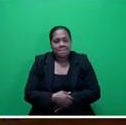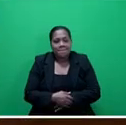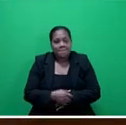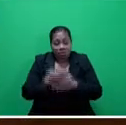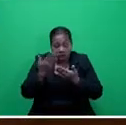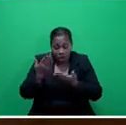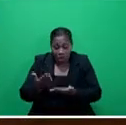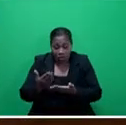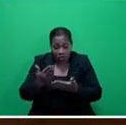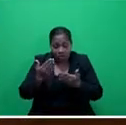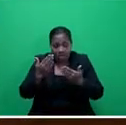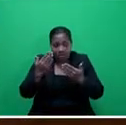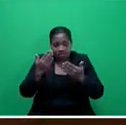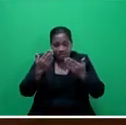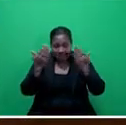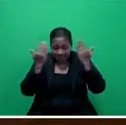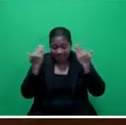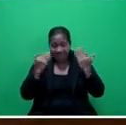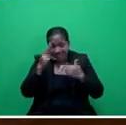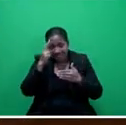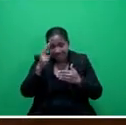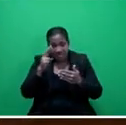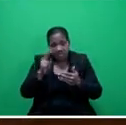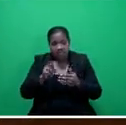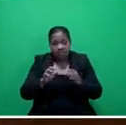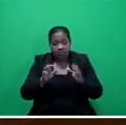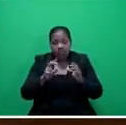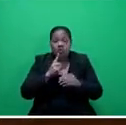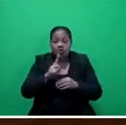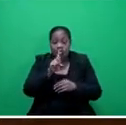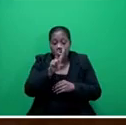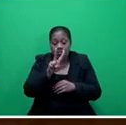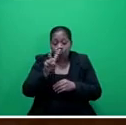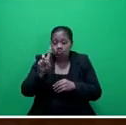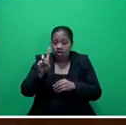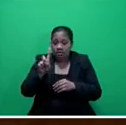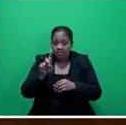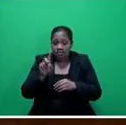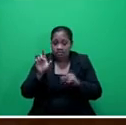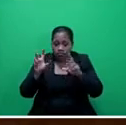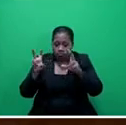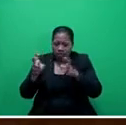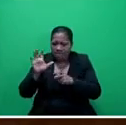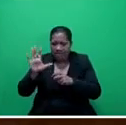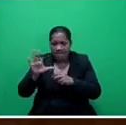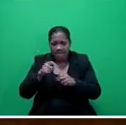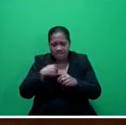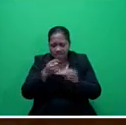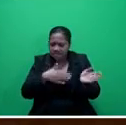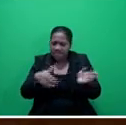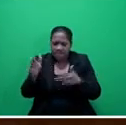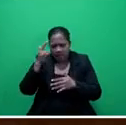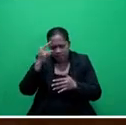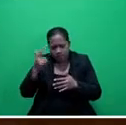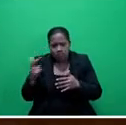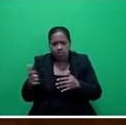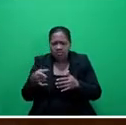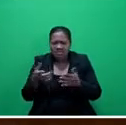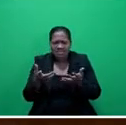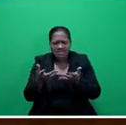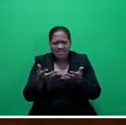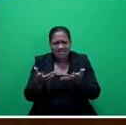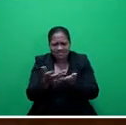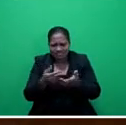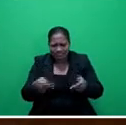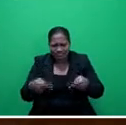Honorable Speaker, say pursuant to Standing Order 121, Clause 5, I hereby move a motion without notice that a debate on the content of the